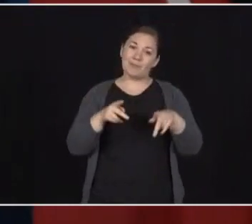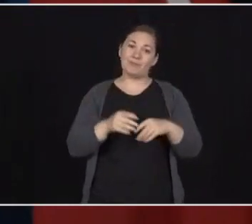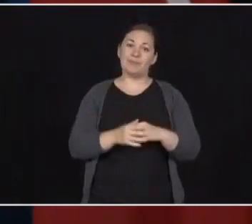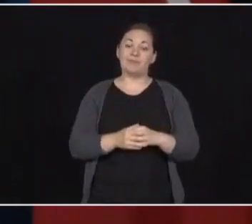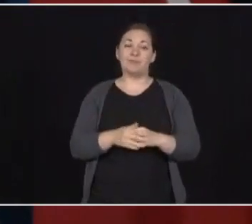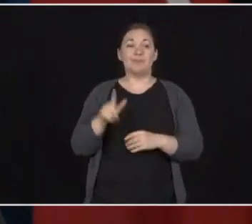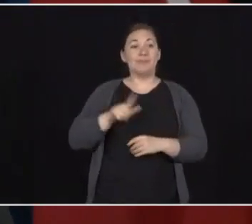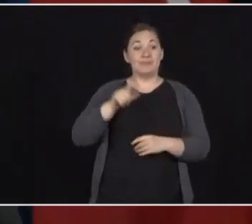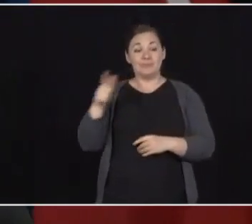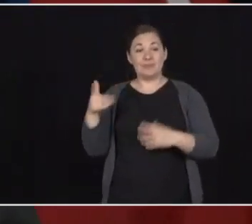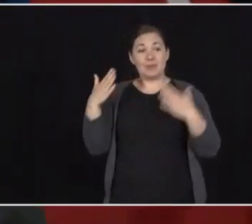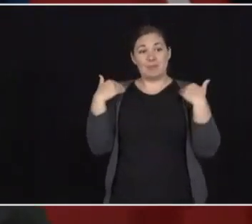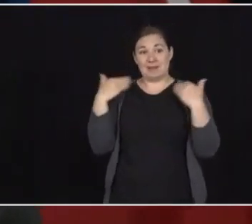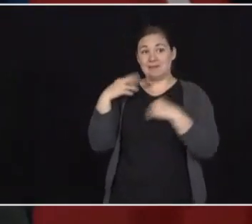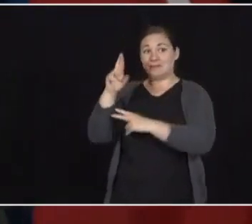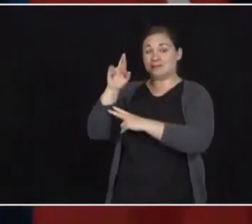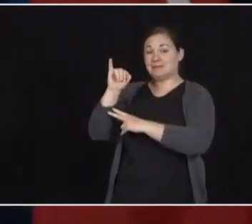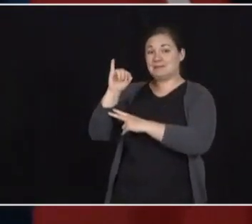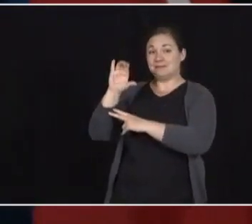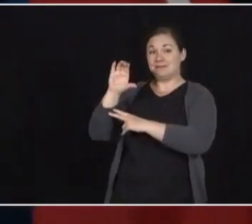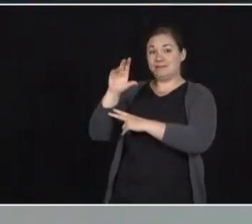Rickford.